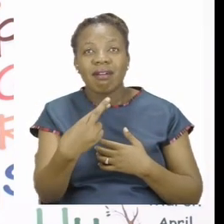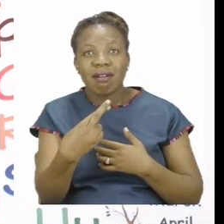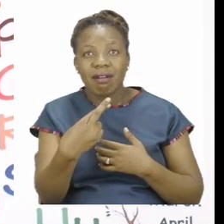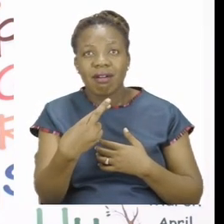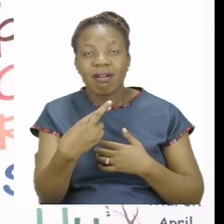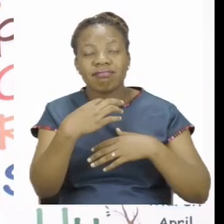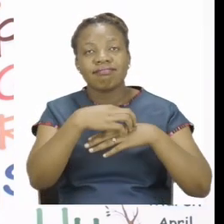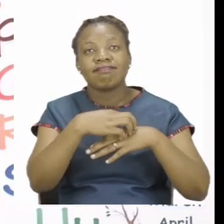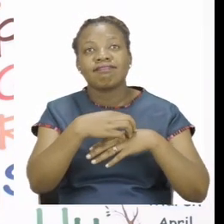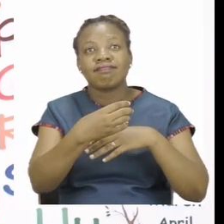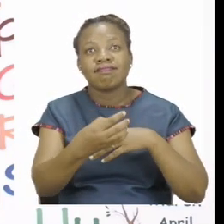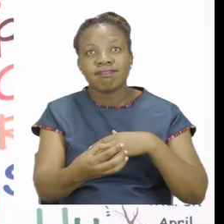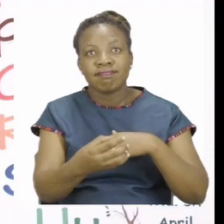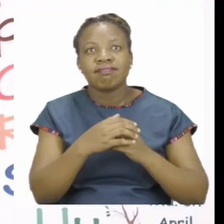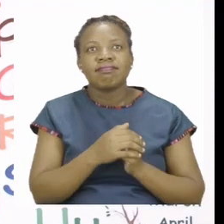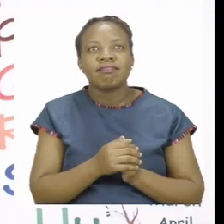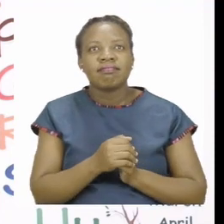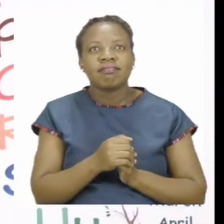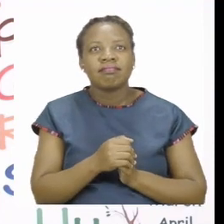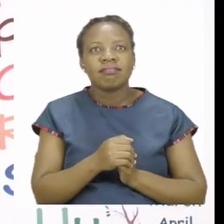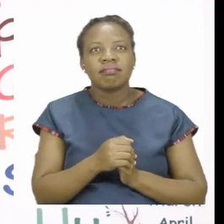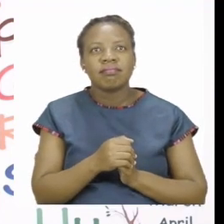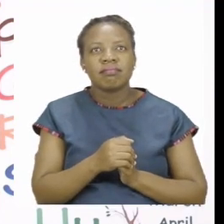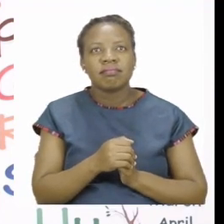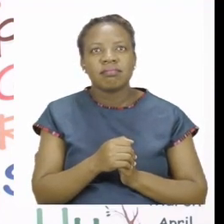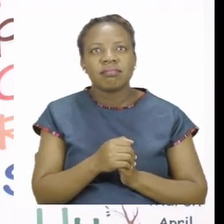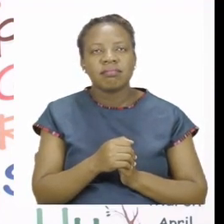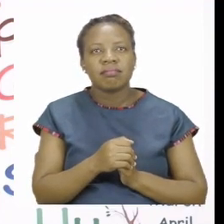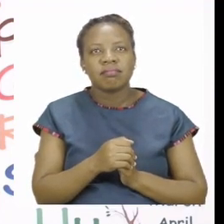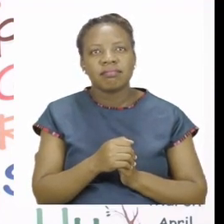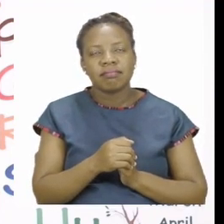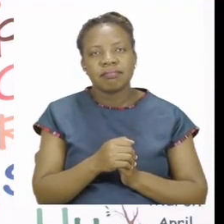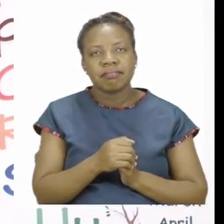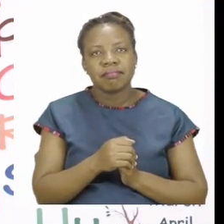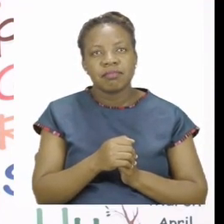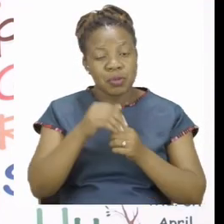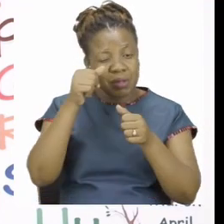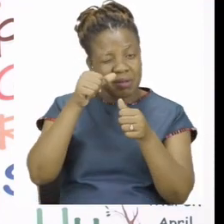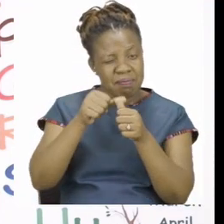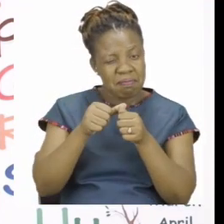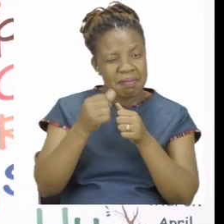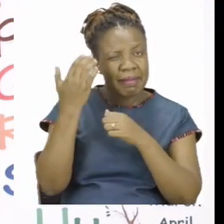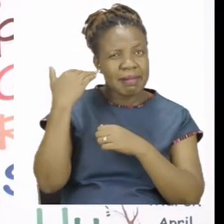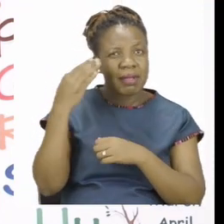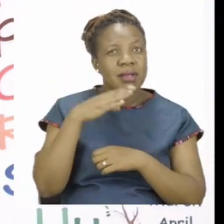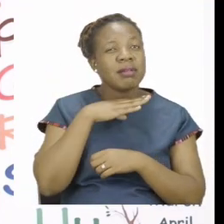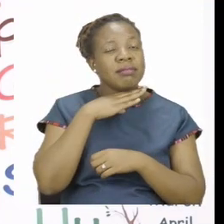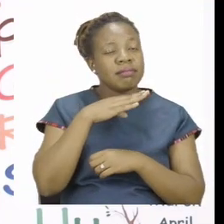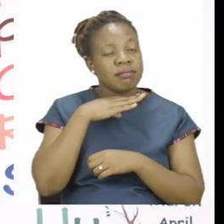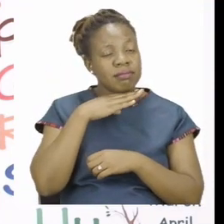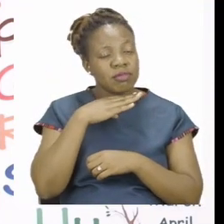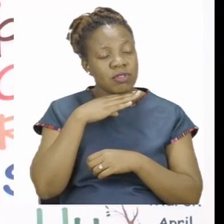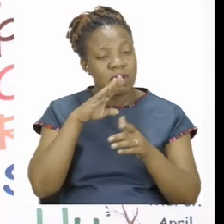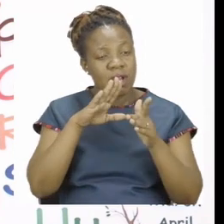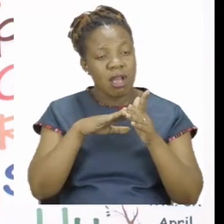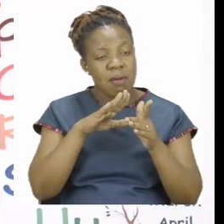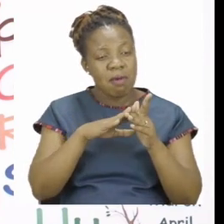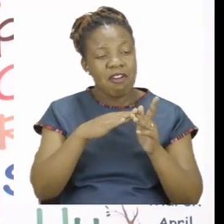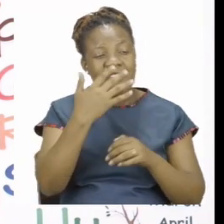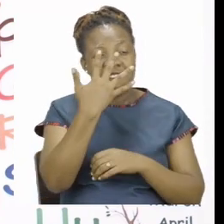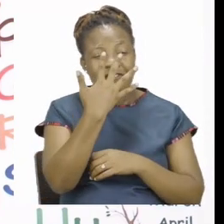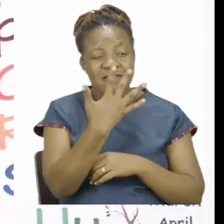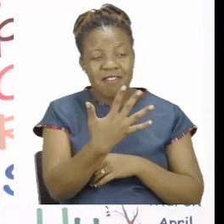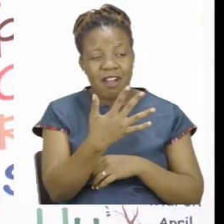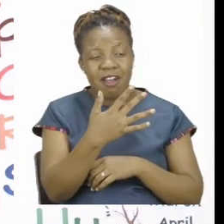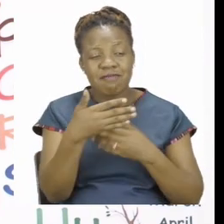time ago about 5 little ducks and they were lost? Well, this is a sentence about them as well. So go